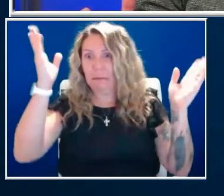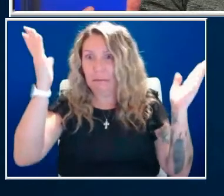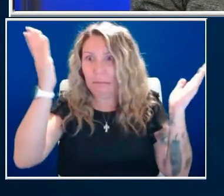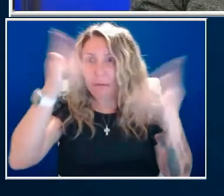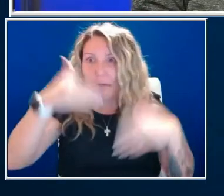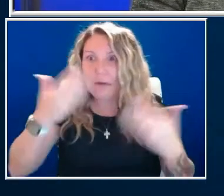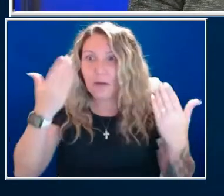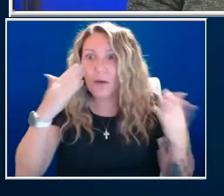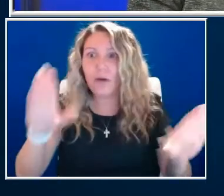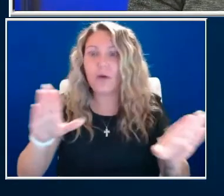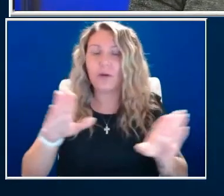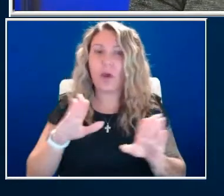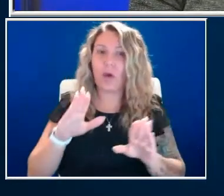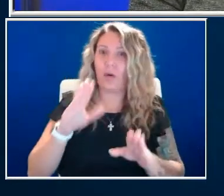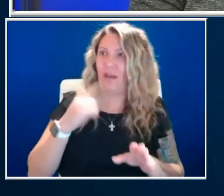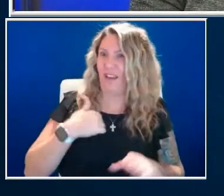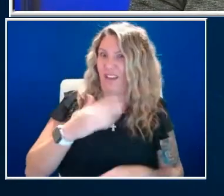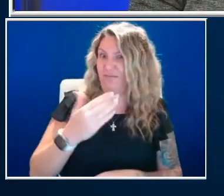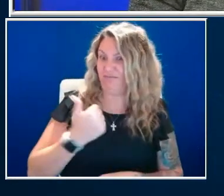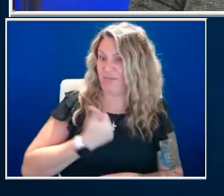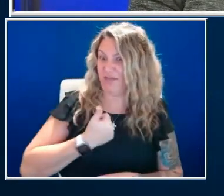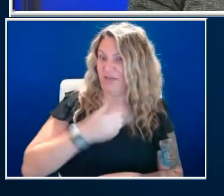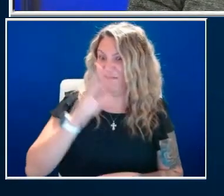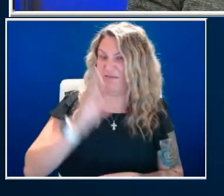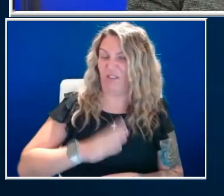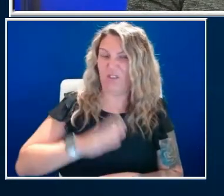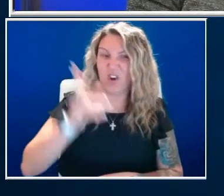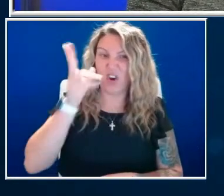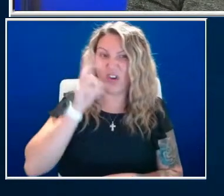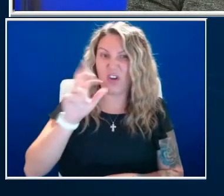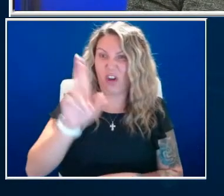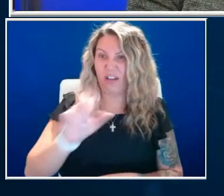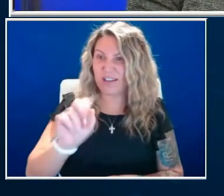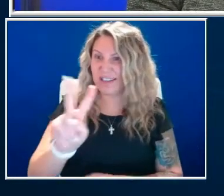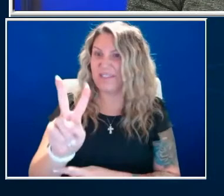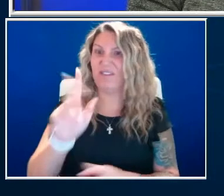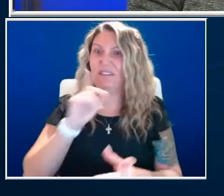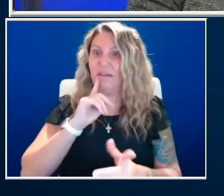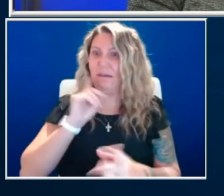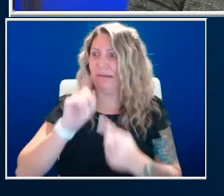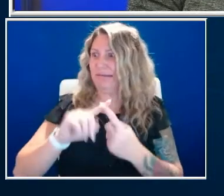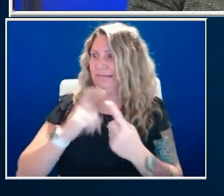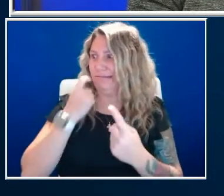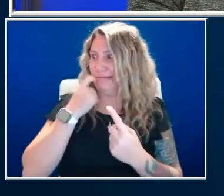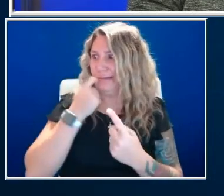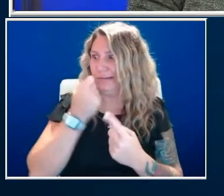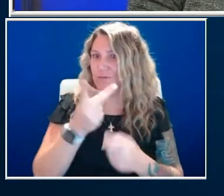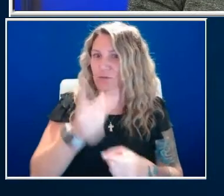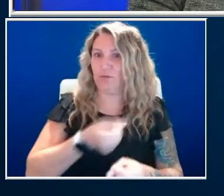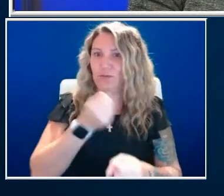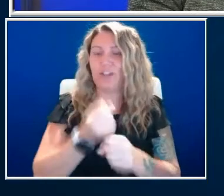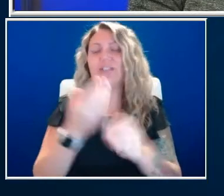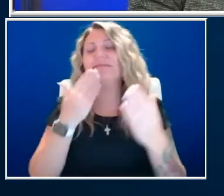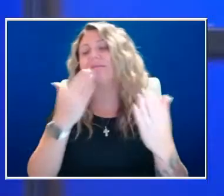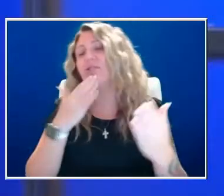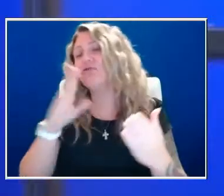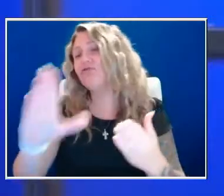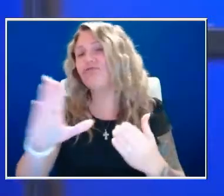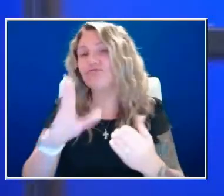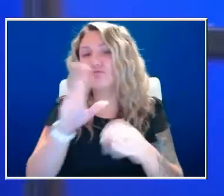of years. So thank you for your information this morning. I know you're really busy. We're going to let you get back to work, but always good to see you. Thank you. Thank